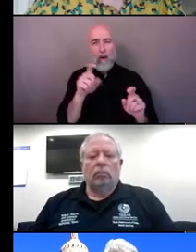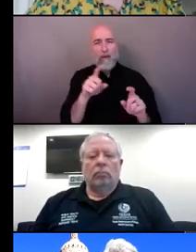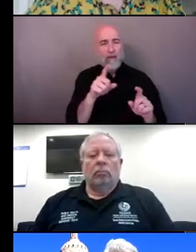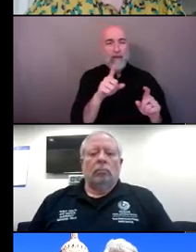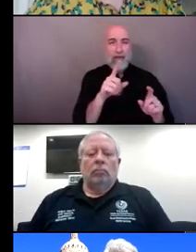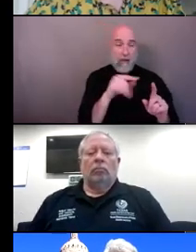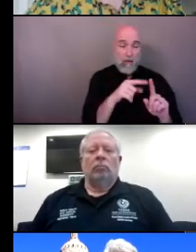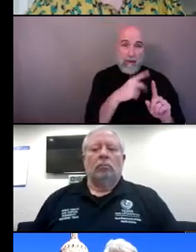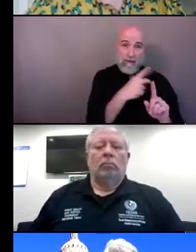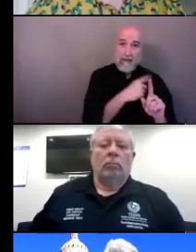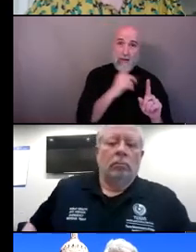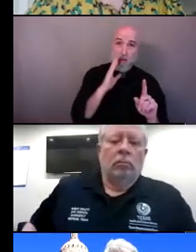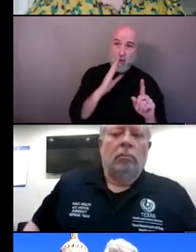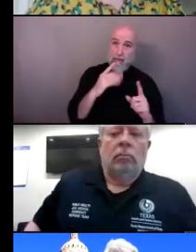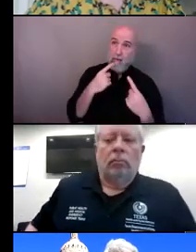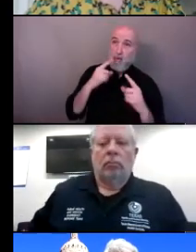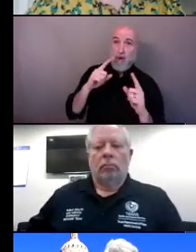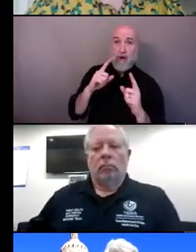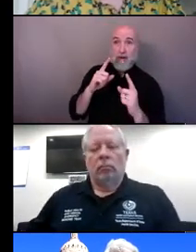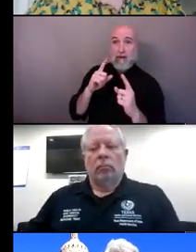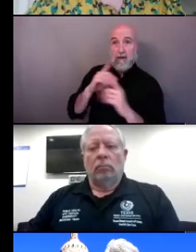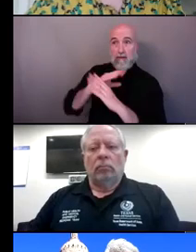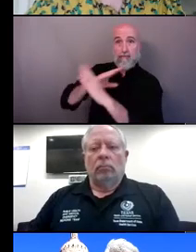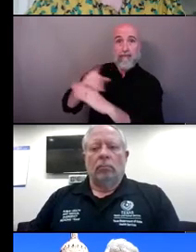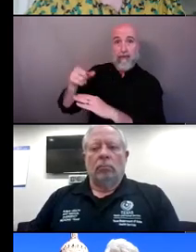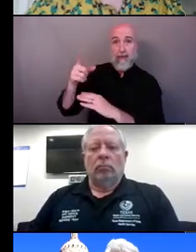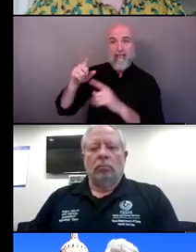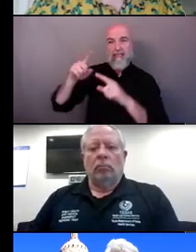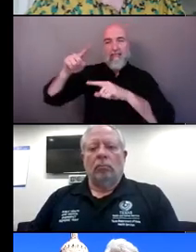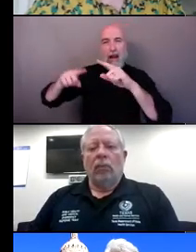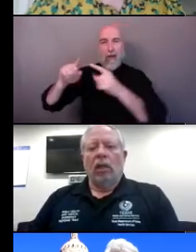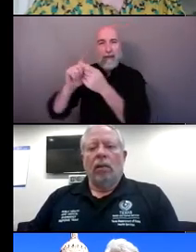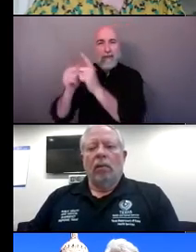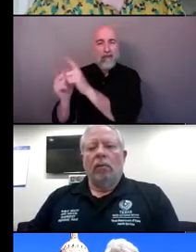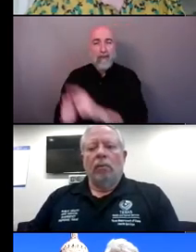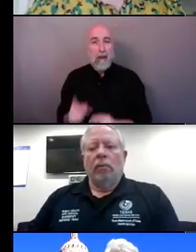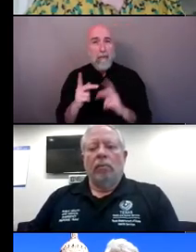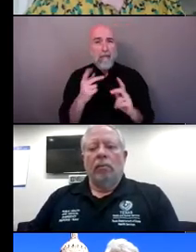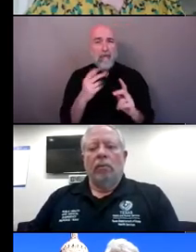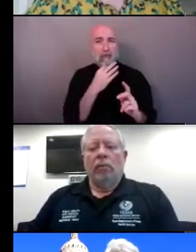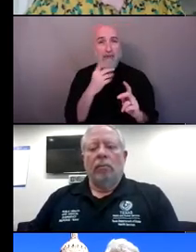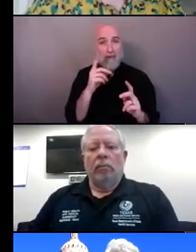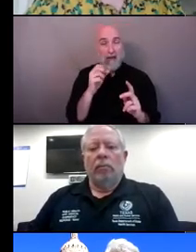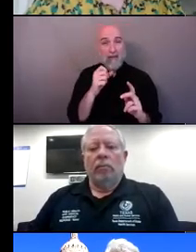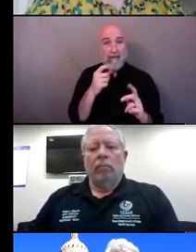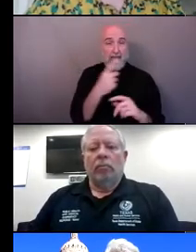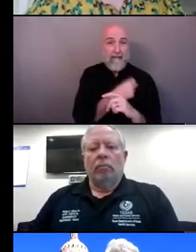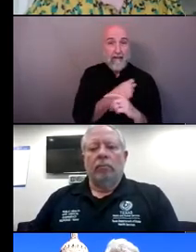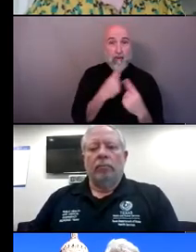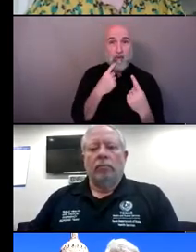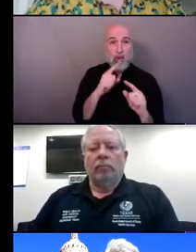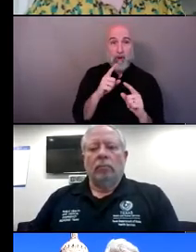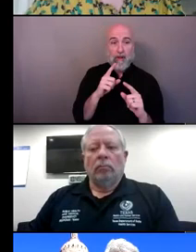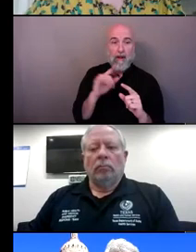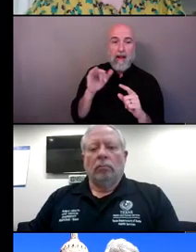variants. Dr. Hellerstedt, I don't know if you can speak to that. People just want to know, does the vaccine work against